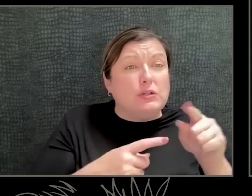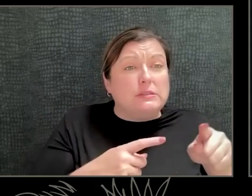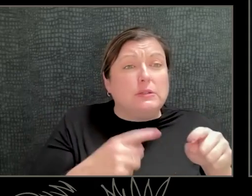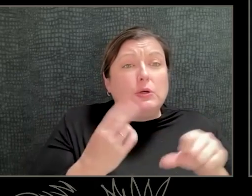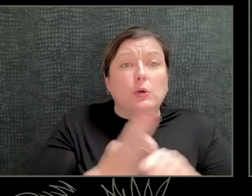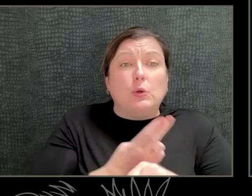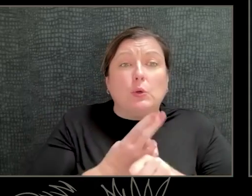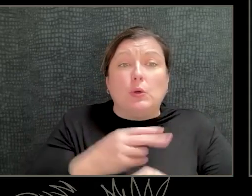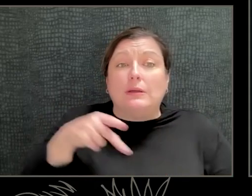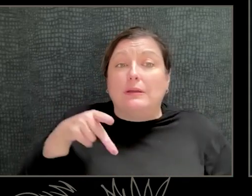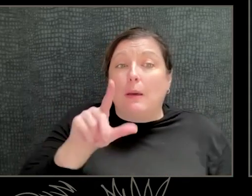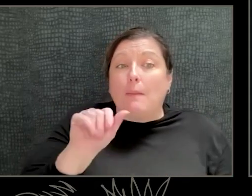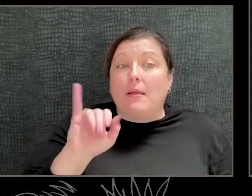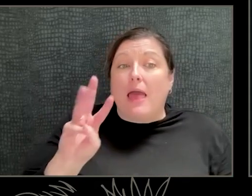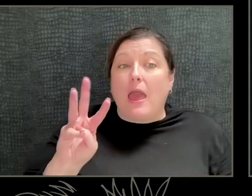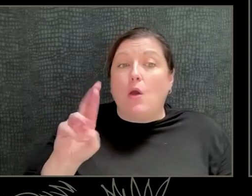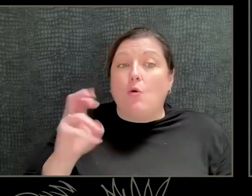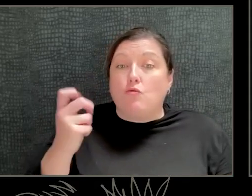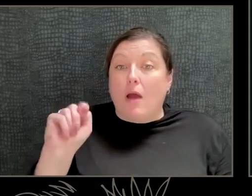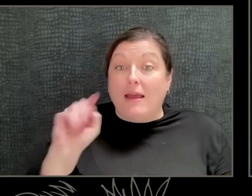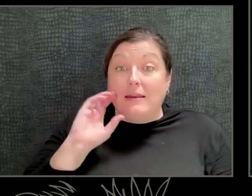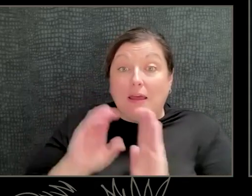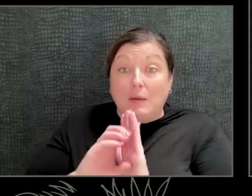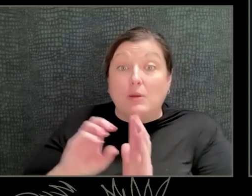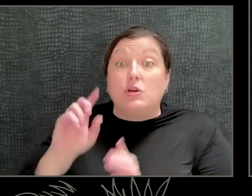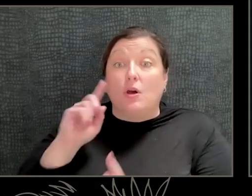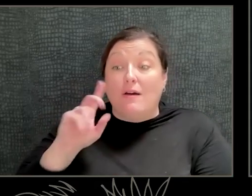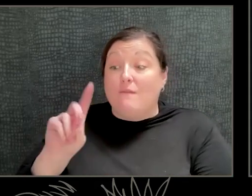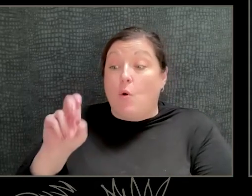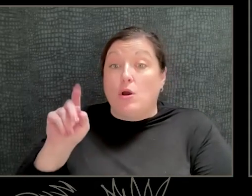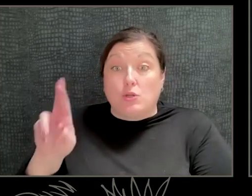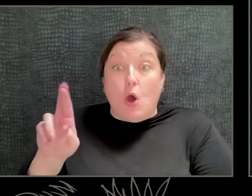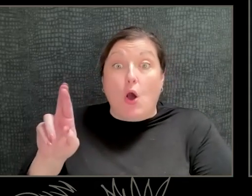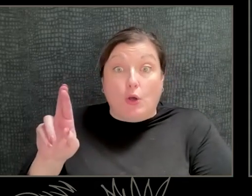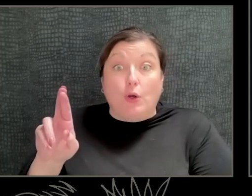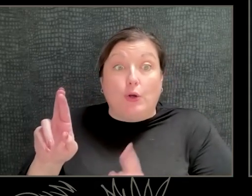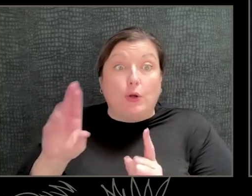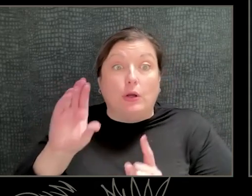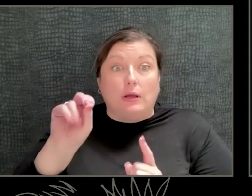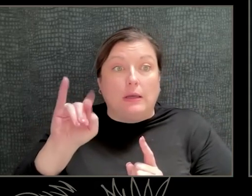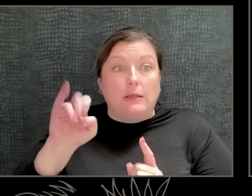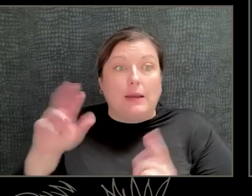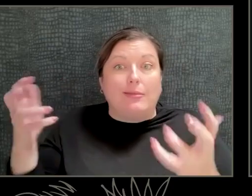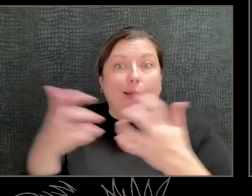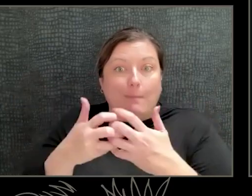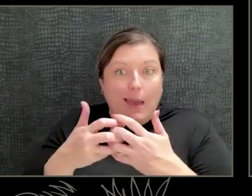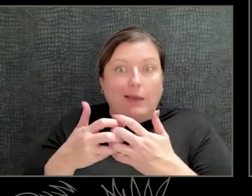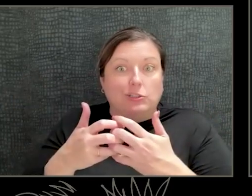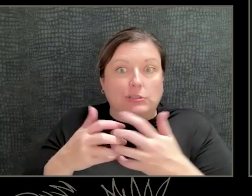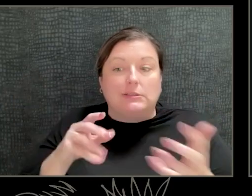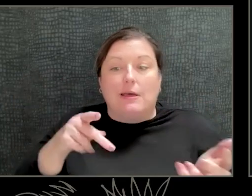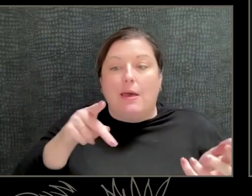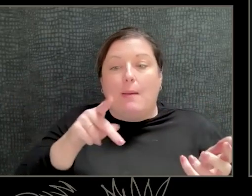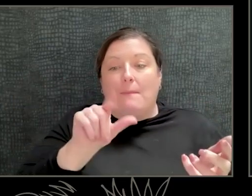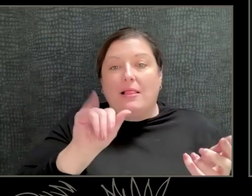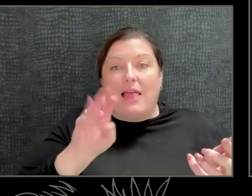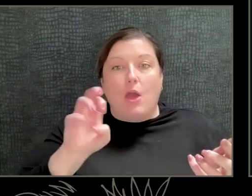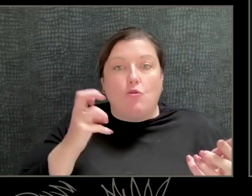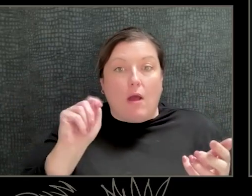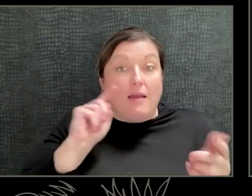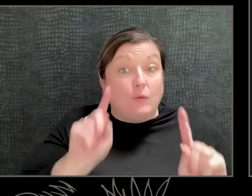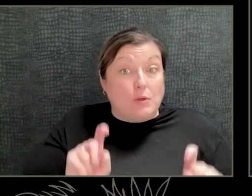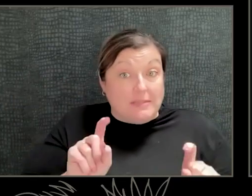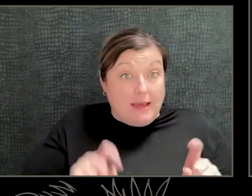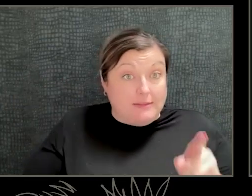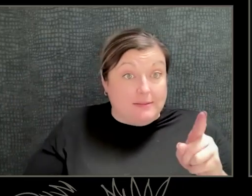using the Playwright image for our Docker container that matches the Playwright that we're using our tests. Then we're going to